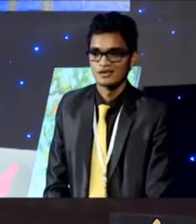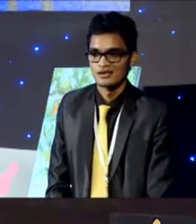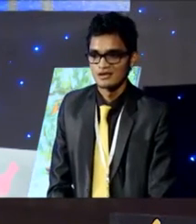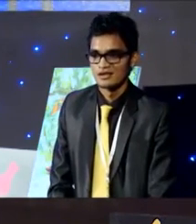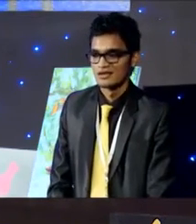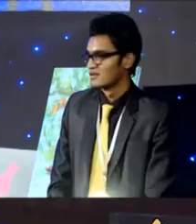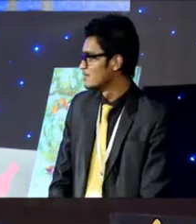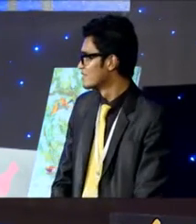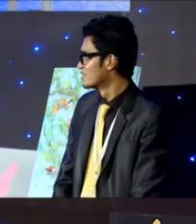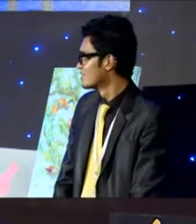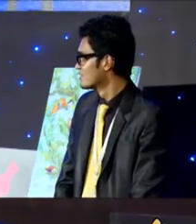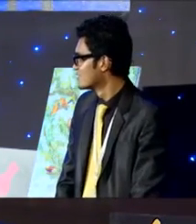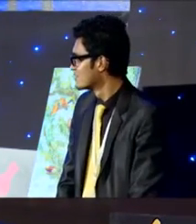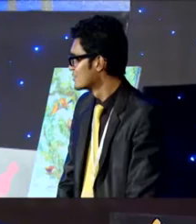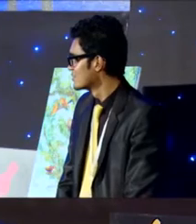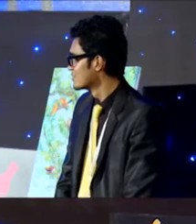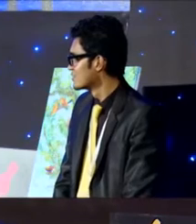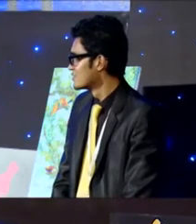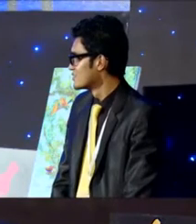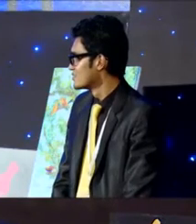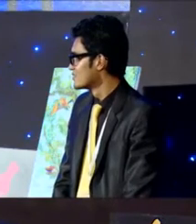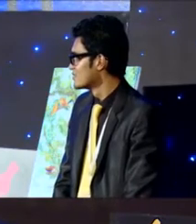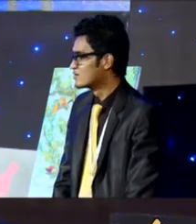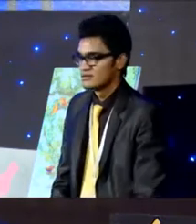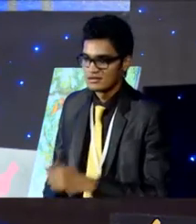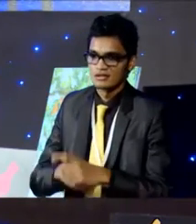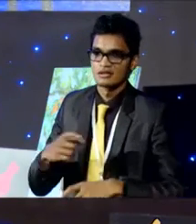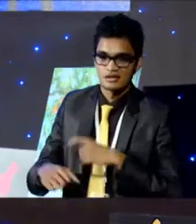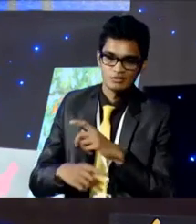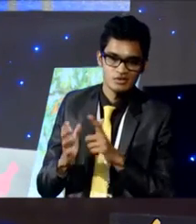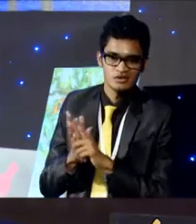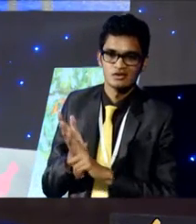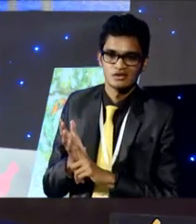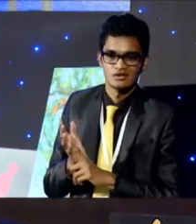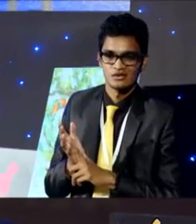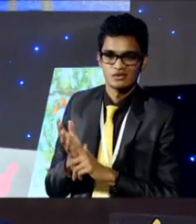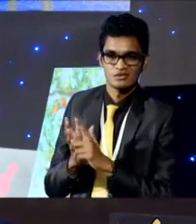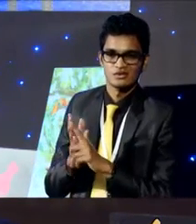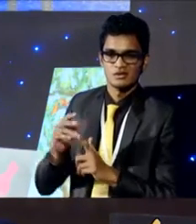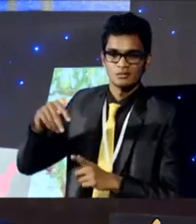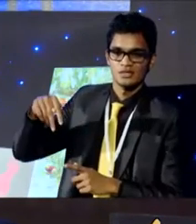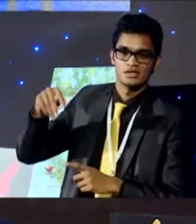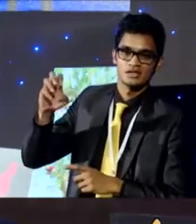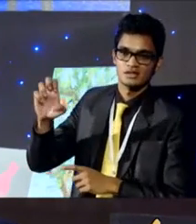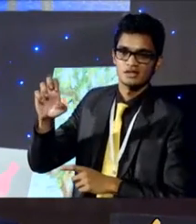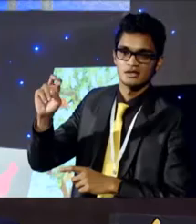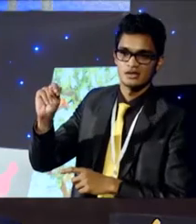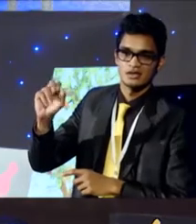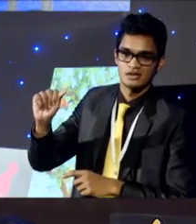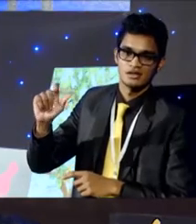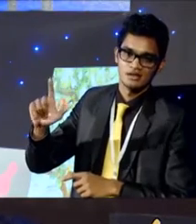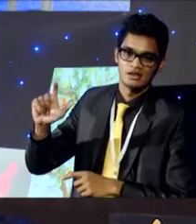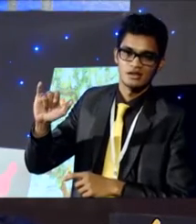Now, the way it is structured, the Company Act, there is no penalty prescribed. There